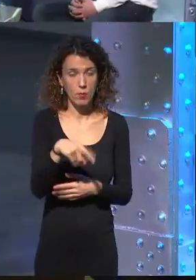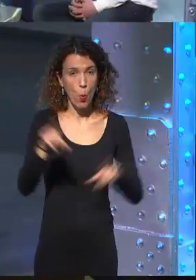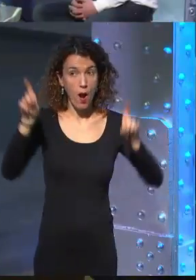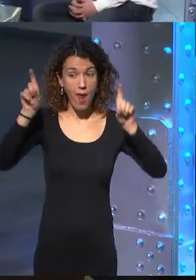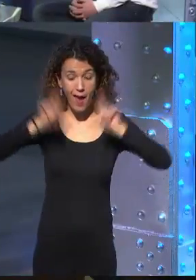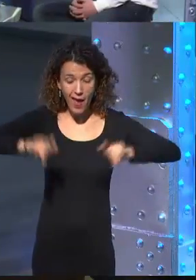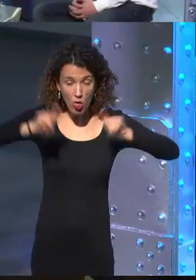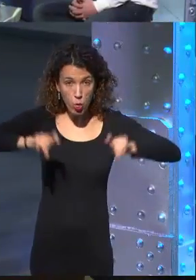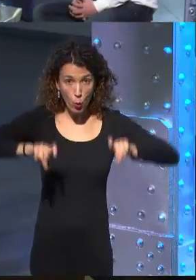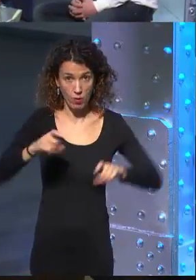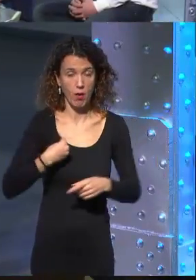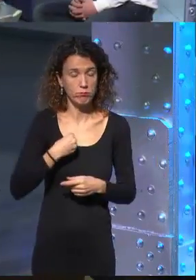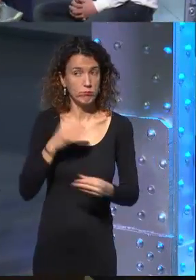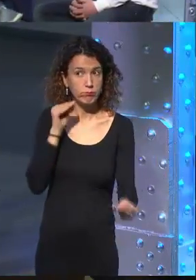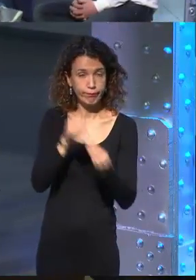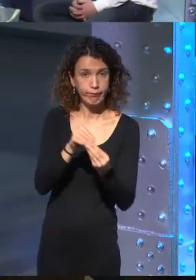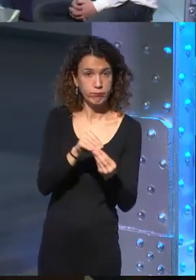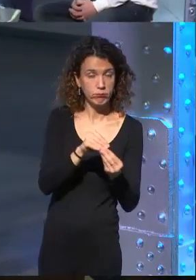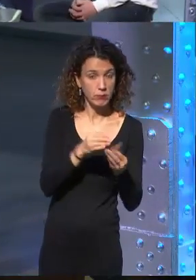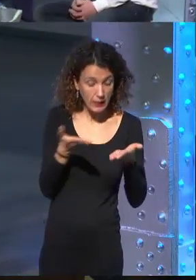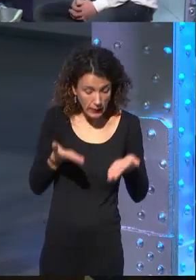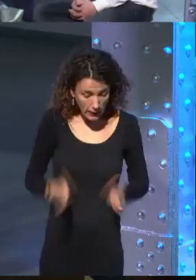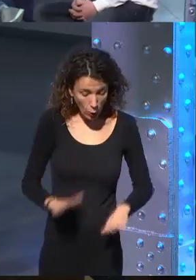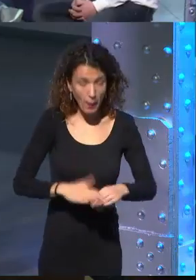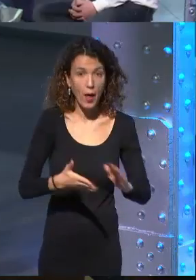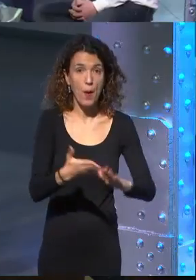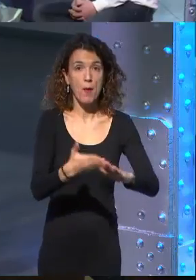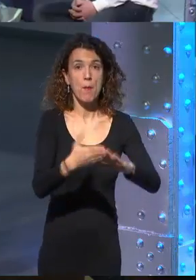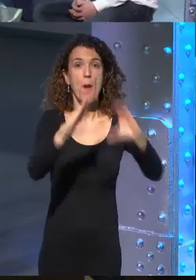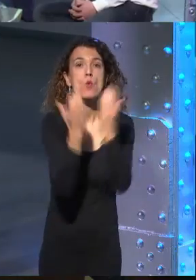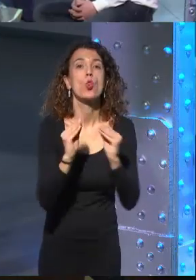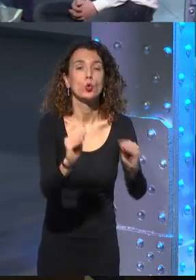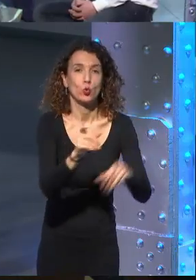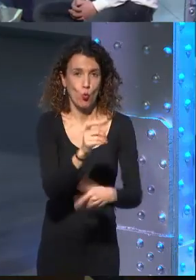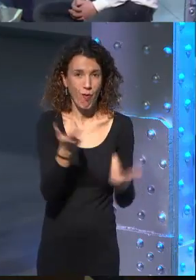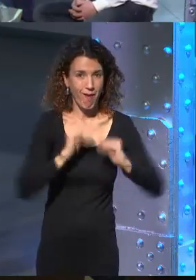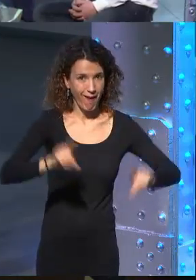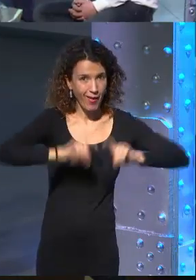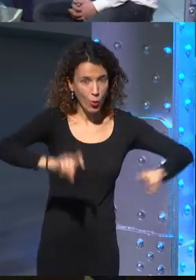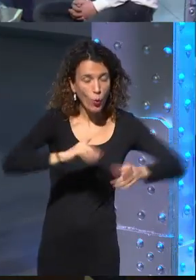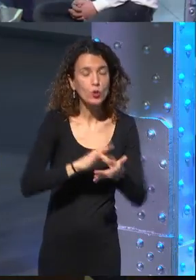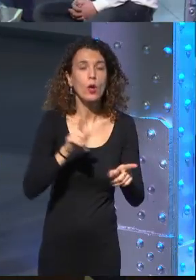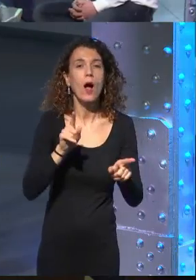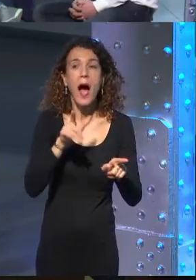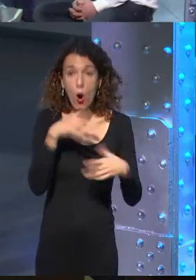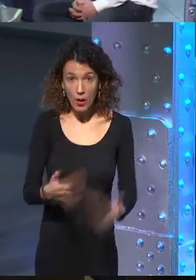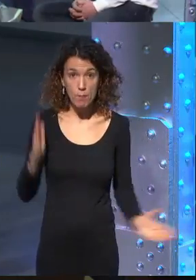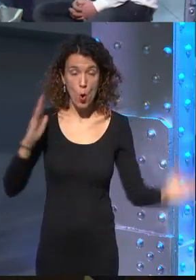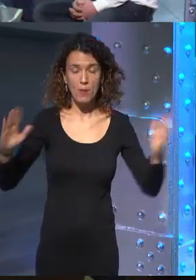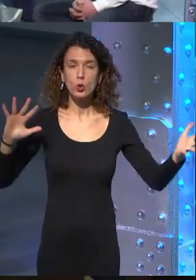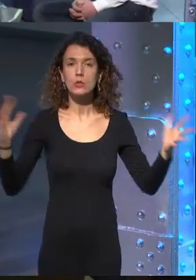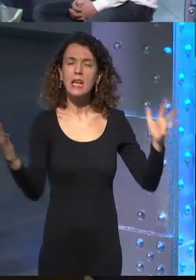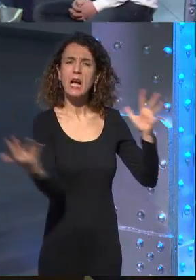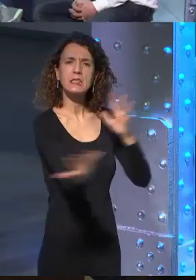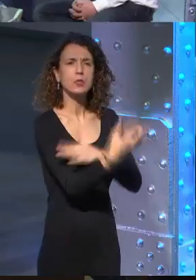think that we need to educate our children for the world in which they're going to